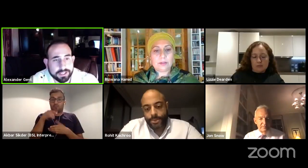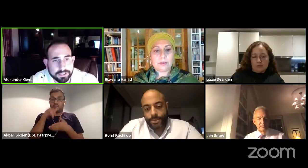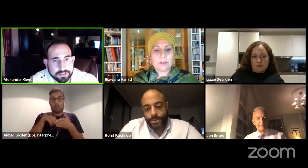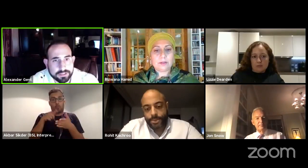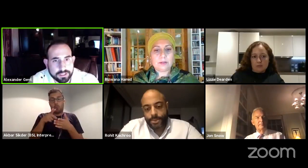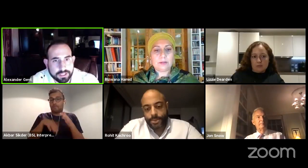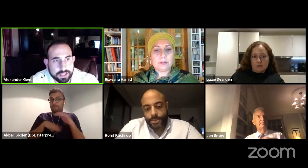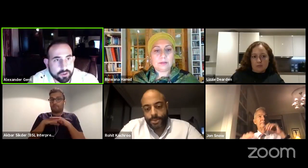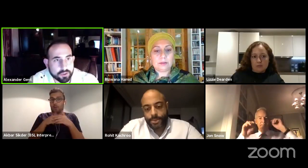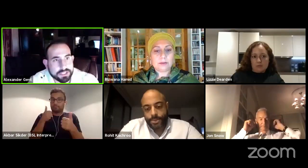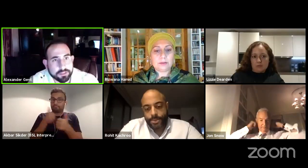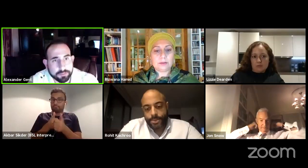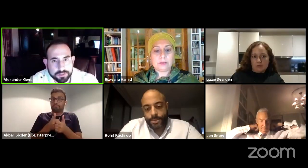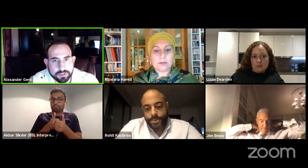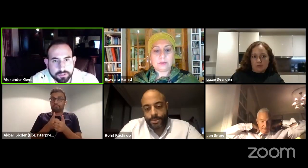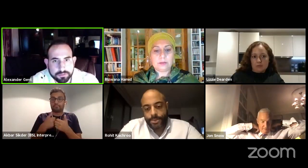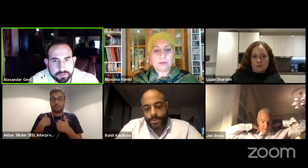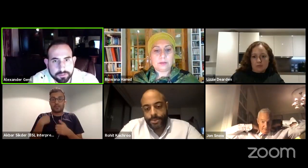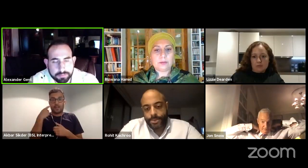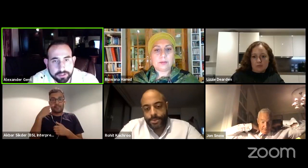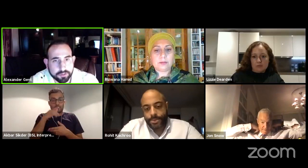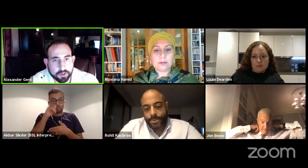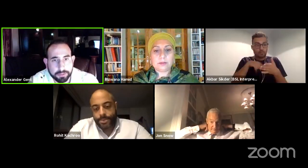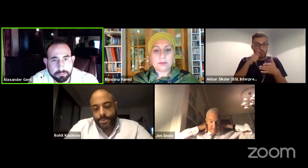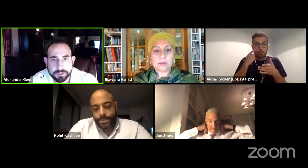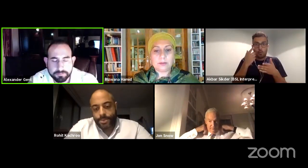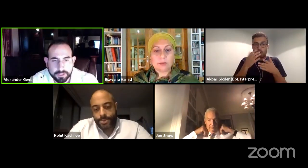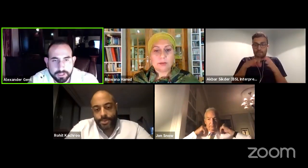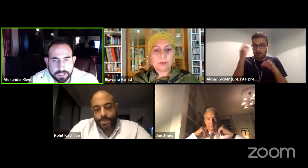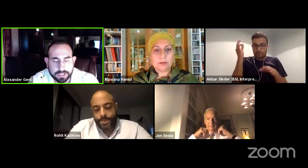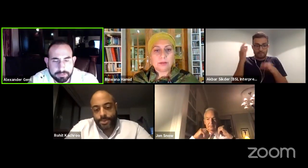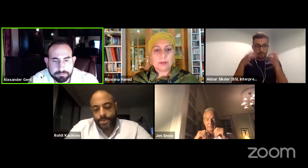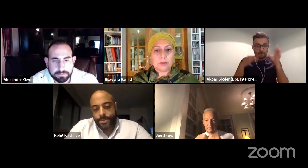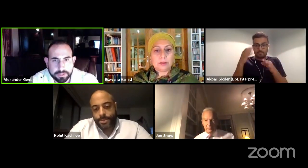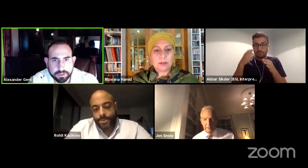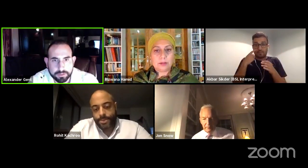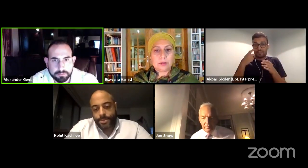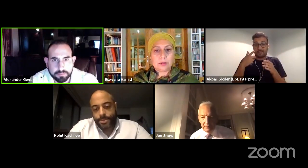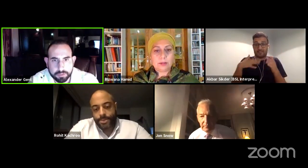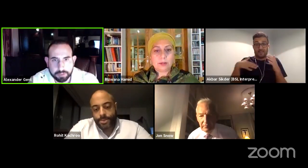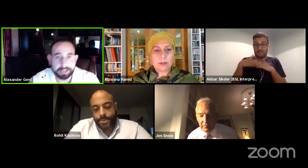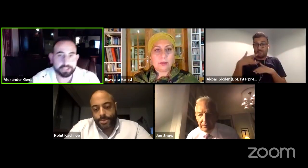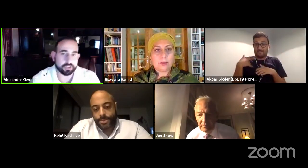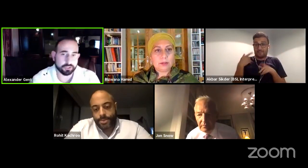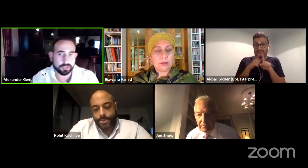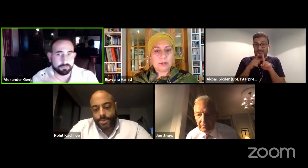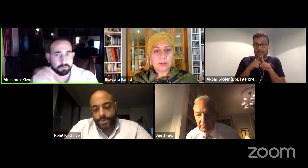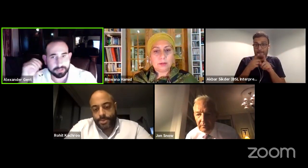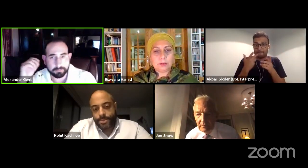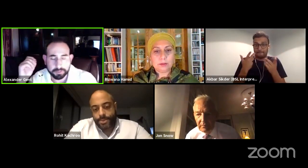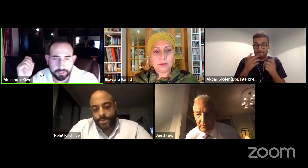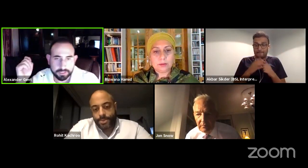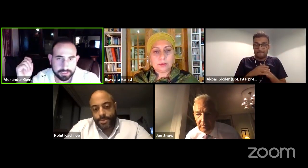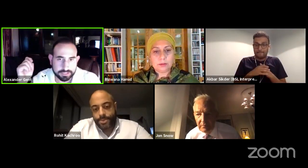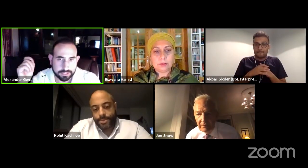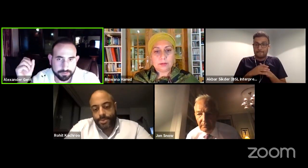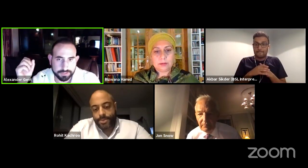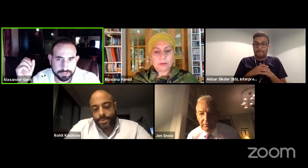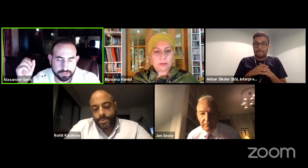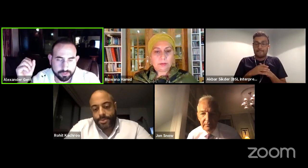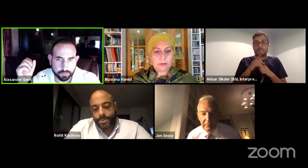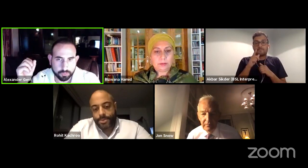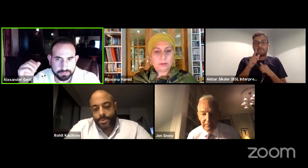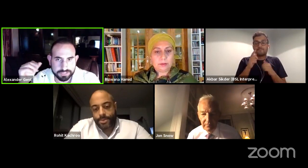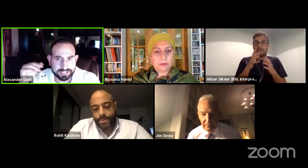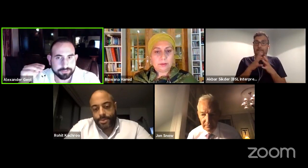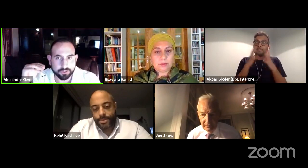think the findings echo the sentiments of many of our members. A major concern for NAMP itself